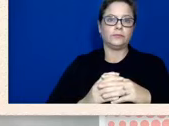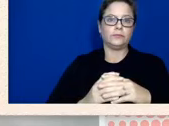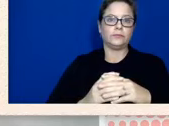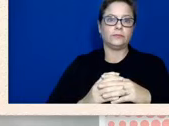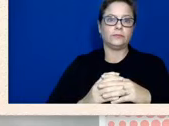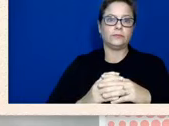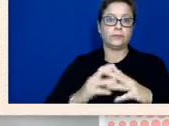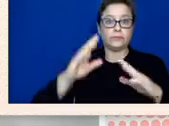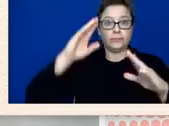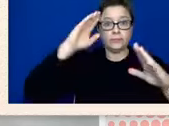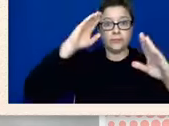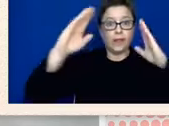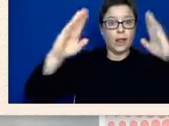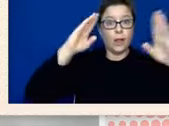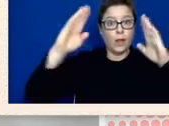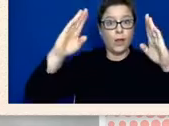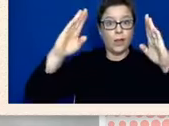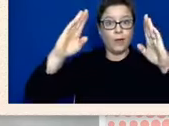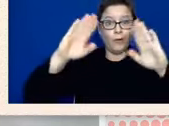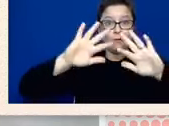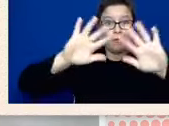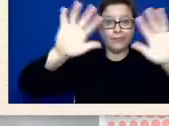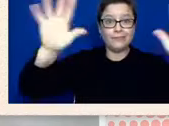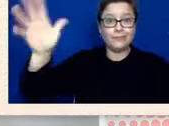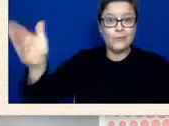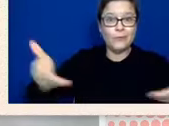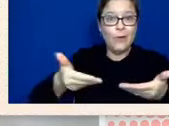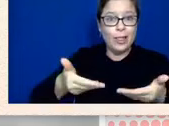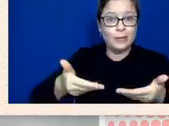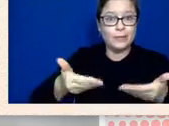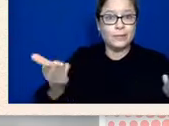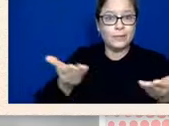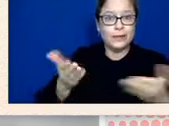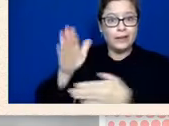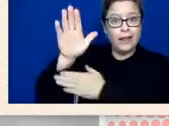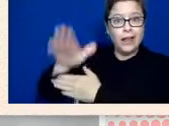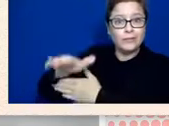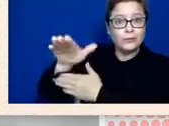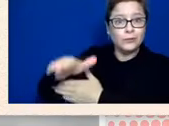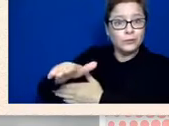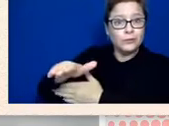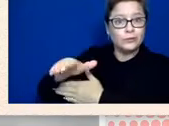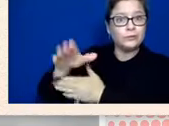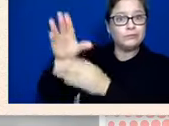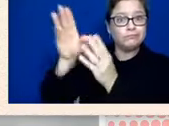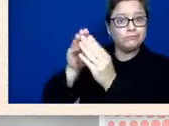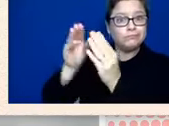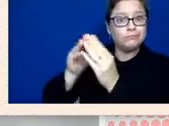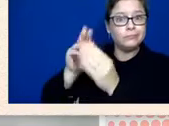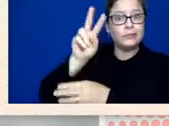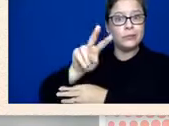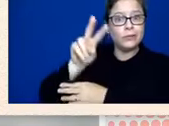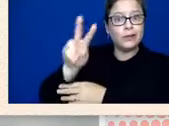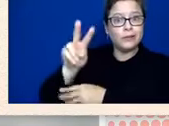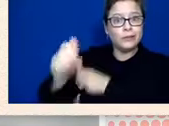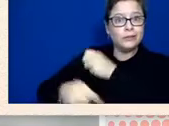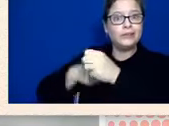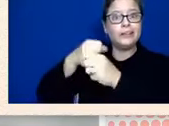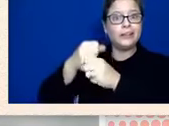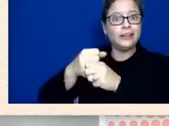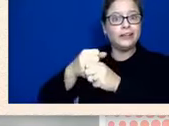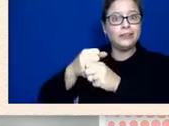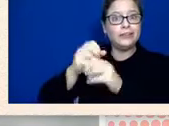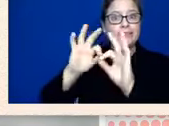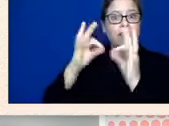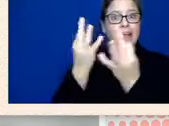Hey, everybody. Welcome to the afternoon session here in day two of the 22nd Annual Family Cafe. Thanks for joining